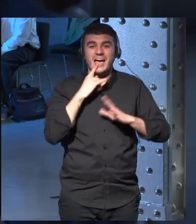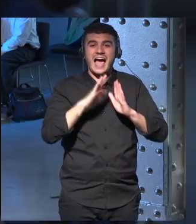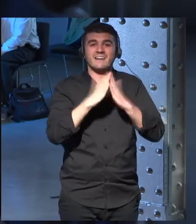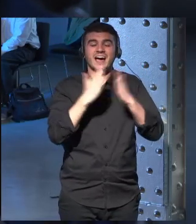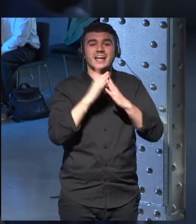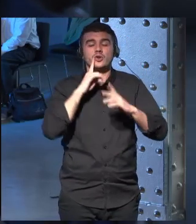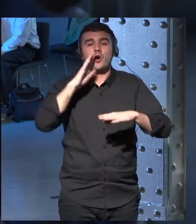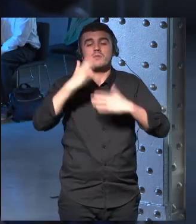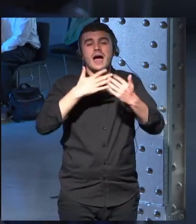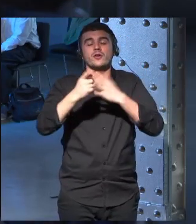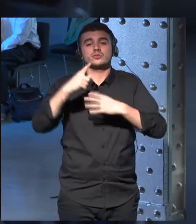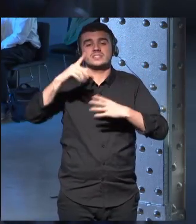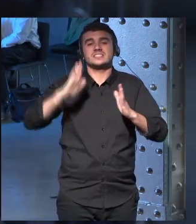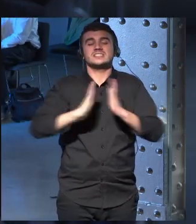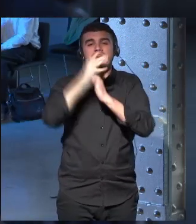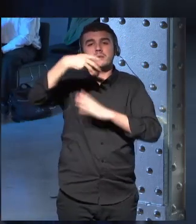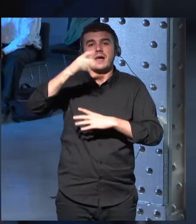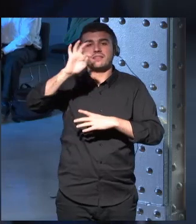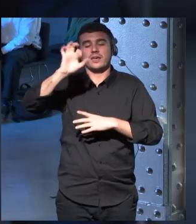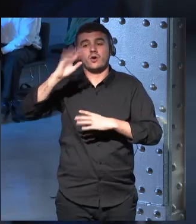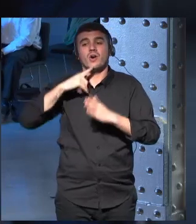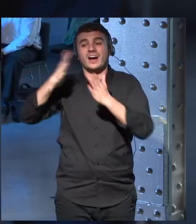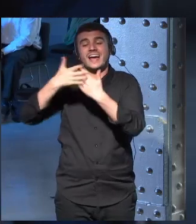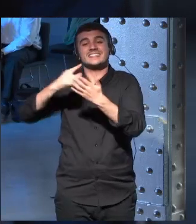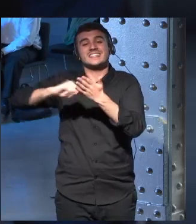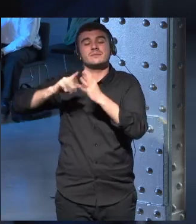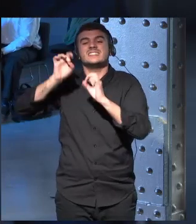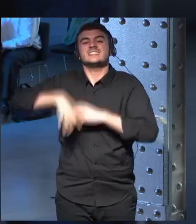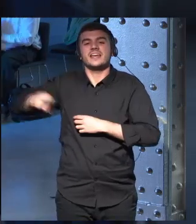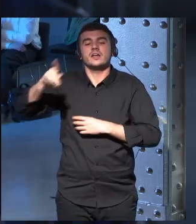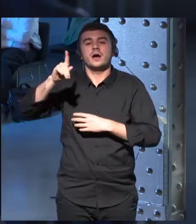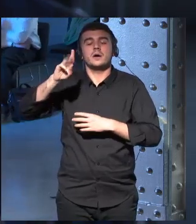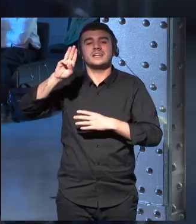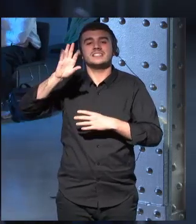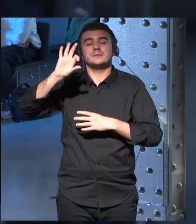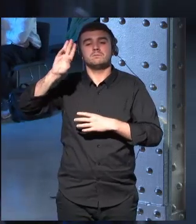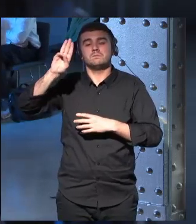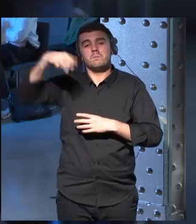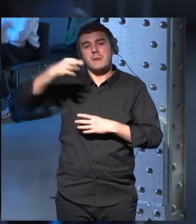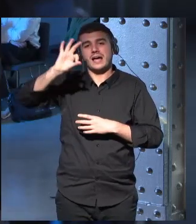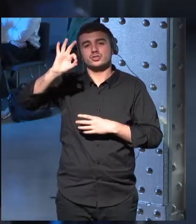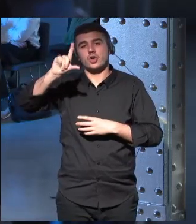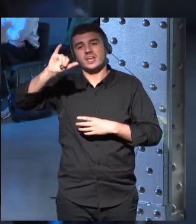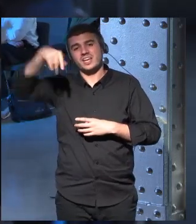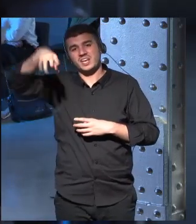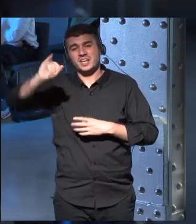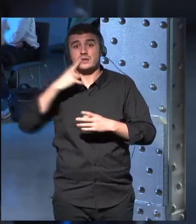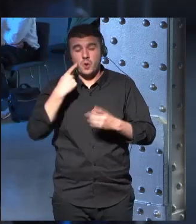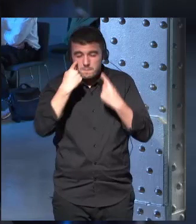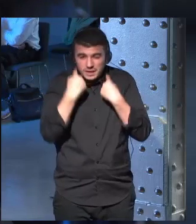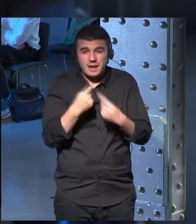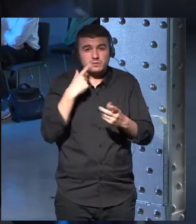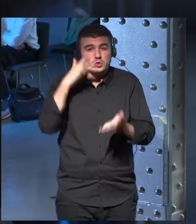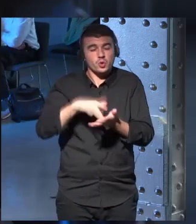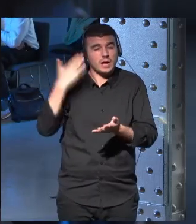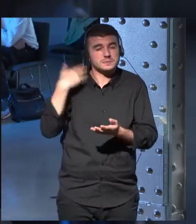Pier Paolo Pasolini, which I first saw in my 20s and which I watched again and again.